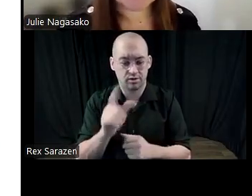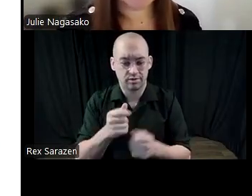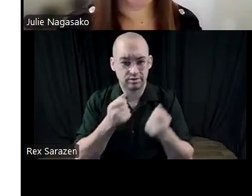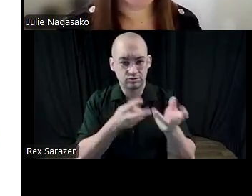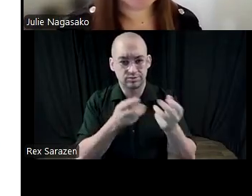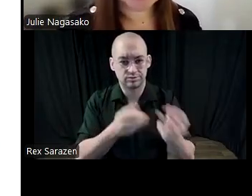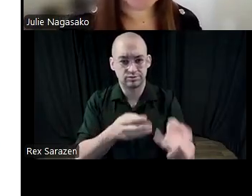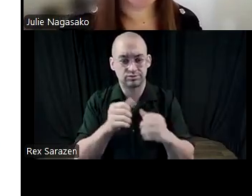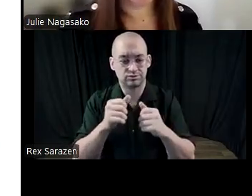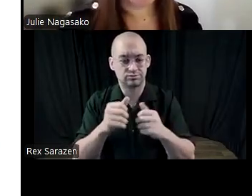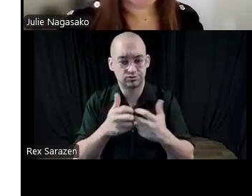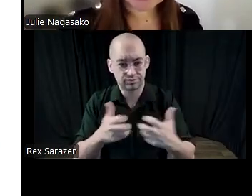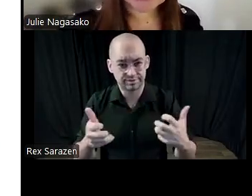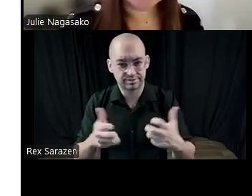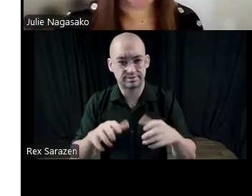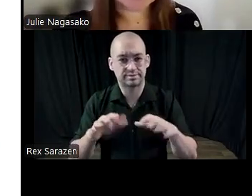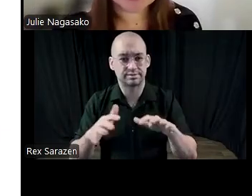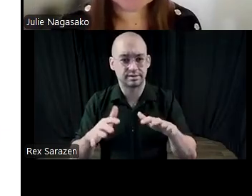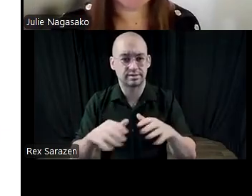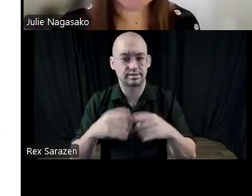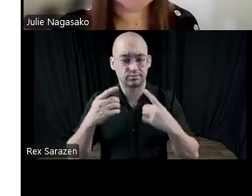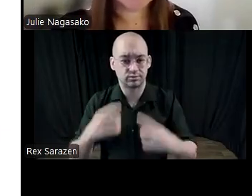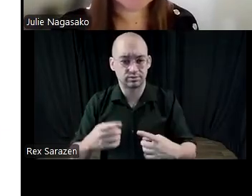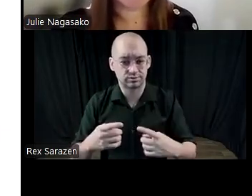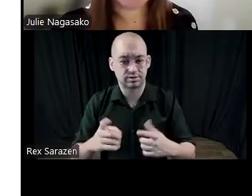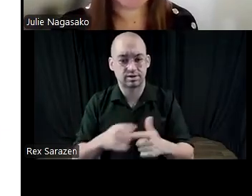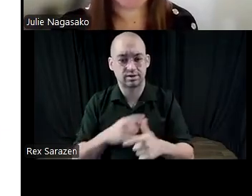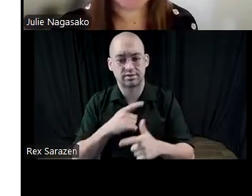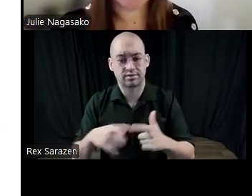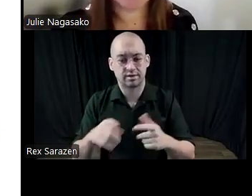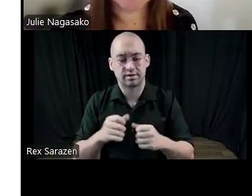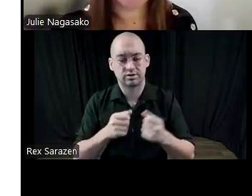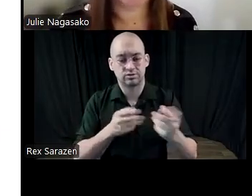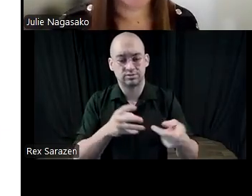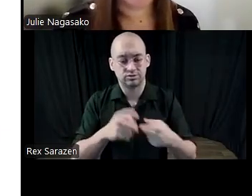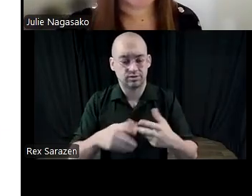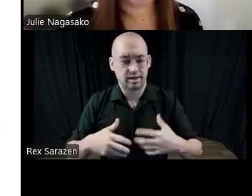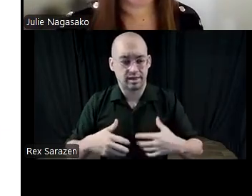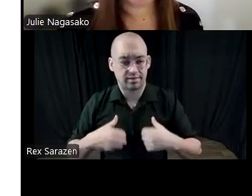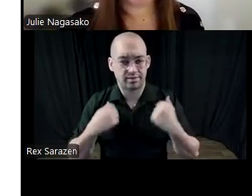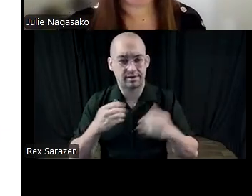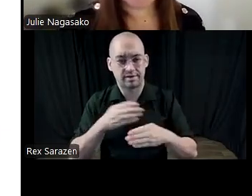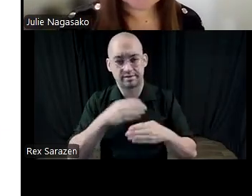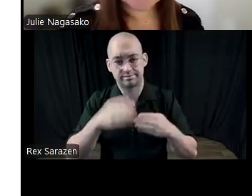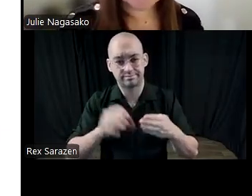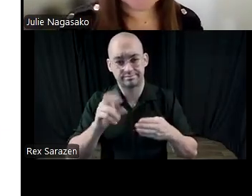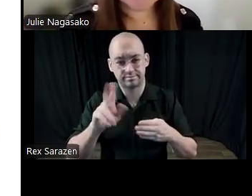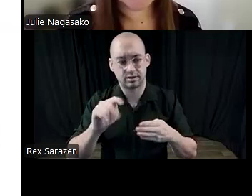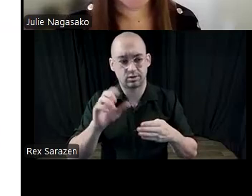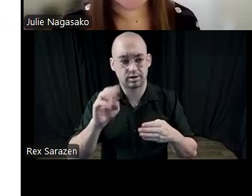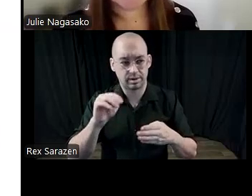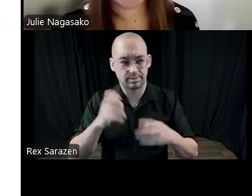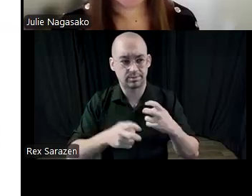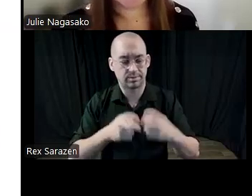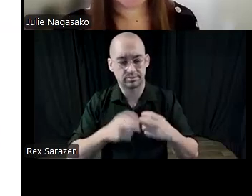stress, anxiety, and depression, which can then contribute to those health outcomes that we're trying to prevent. So we want to reduce the risk